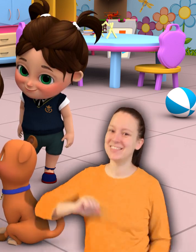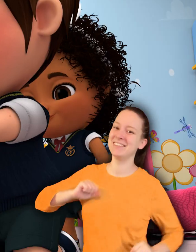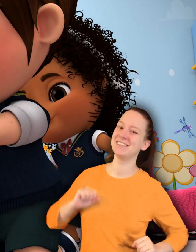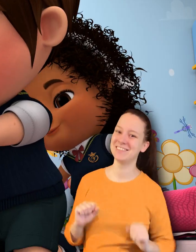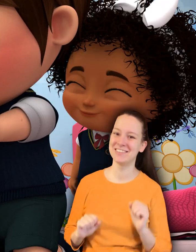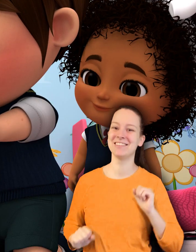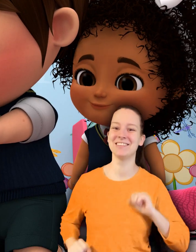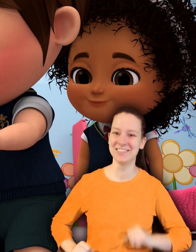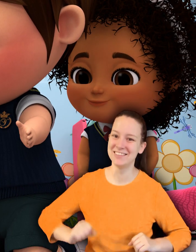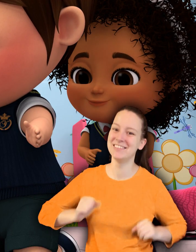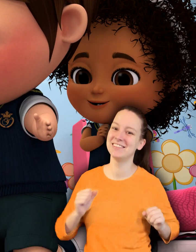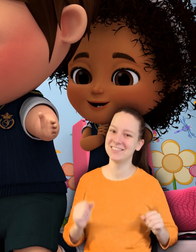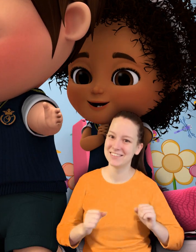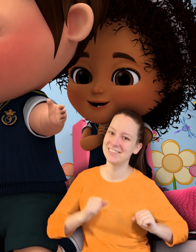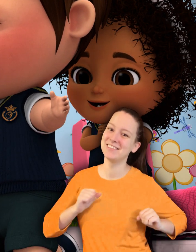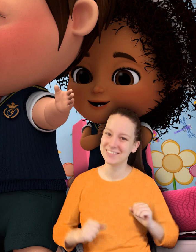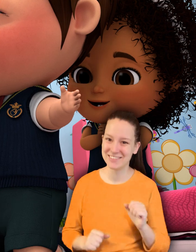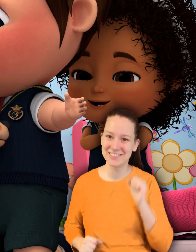ha ha